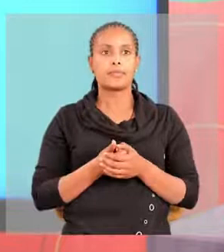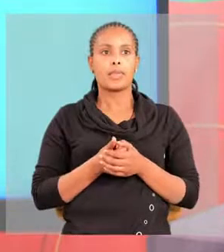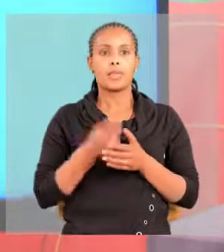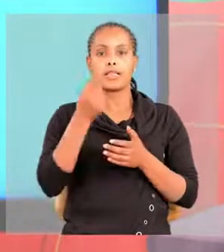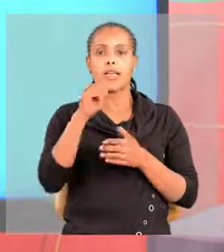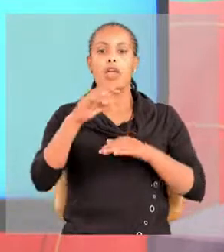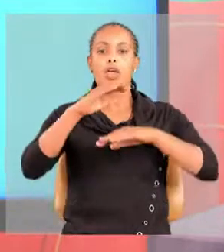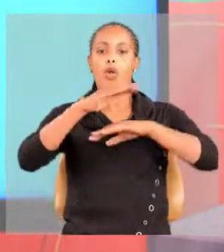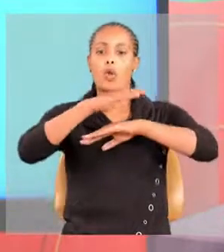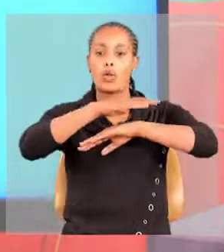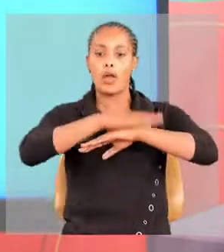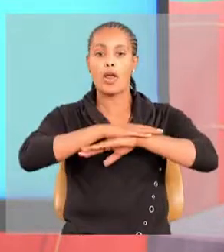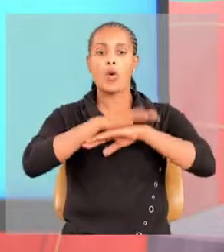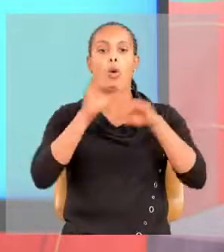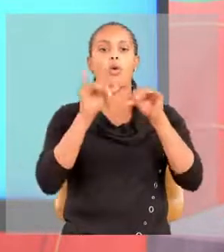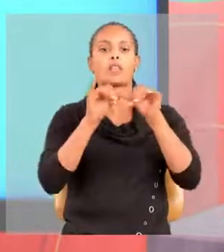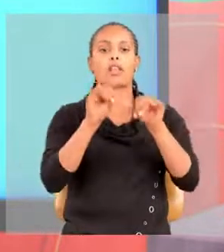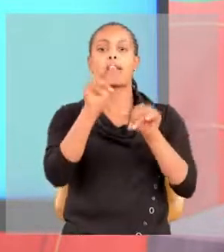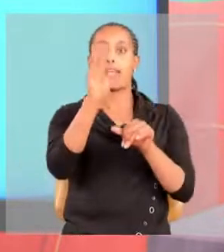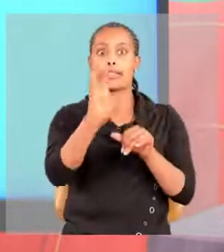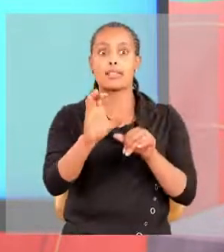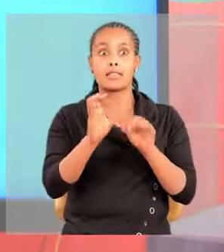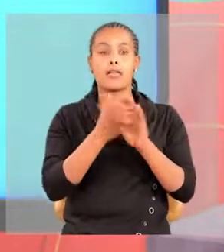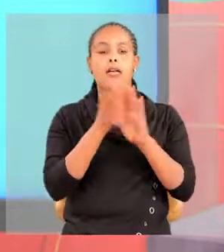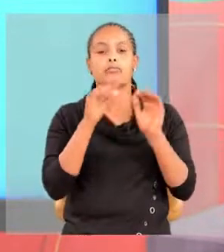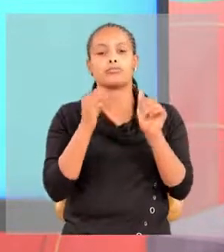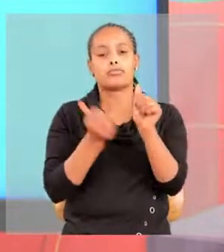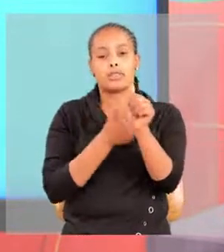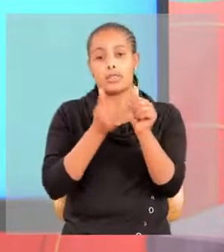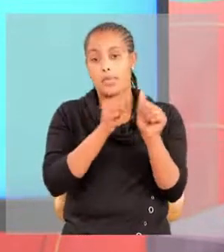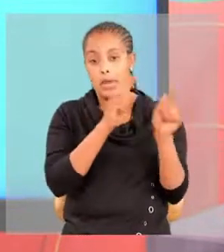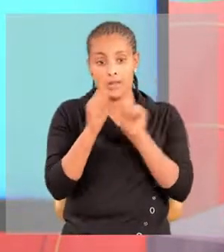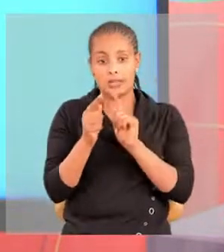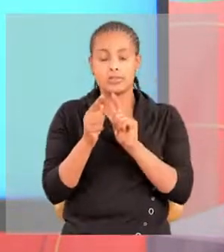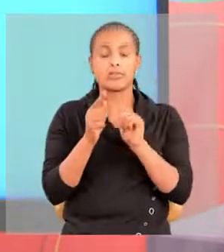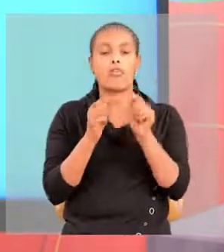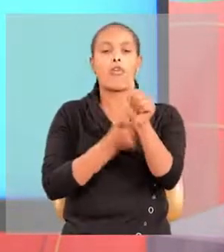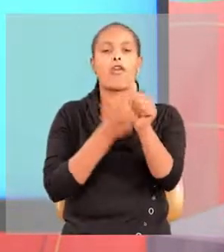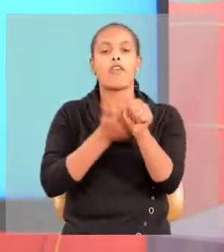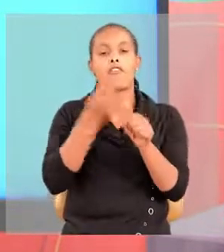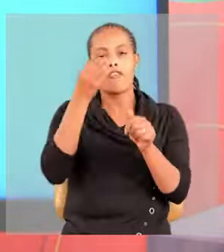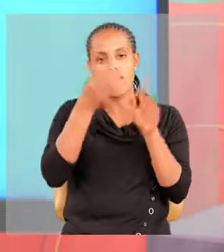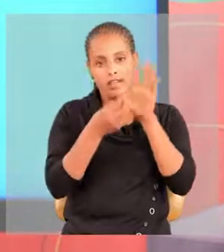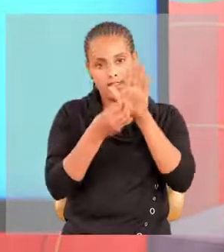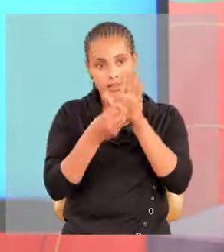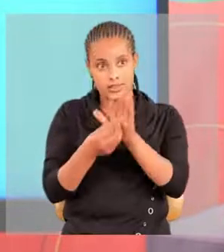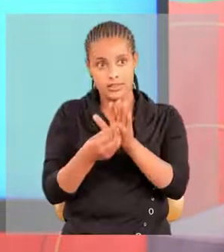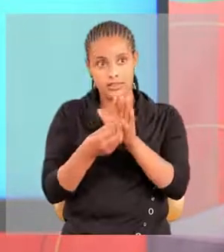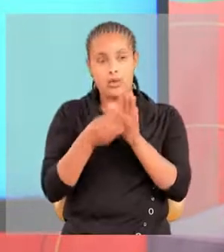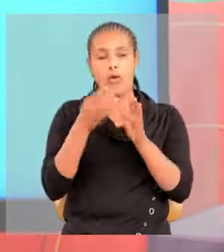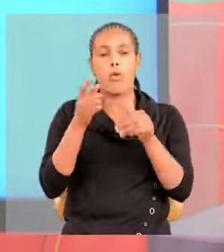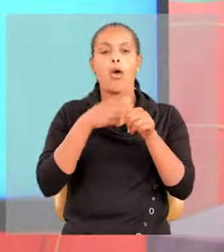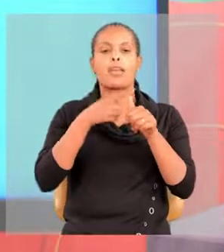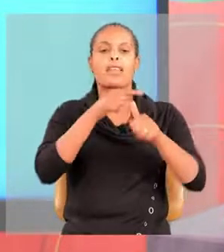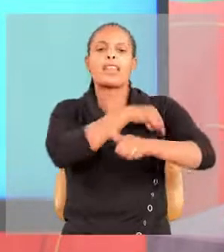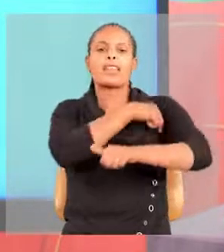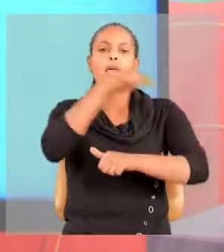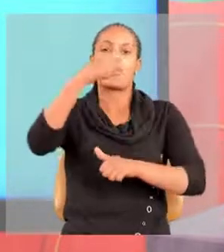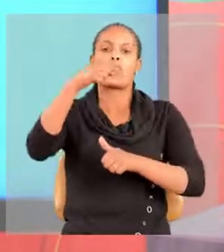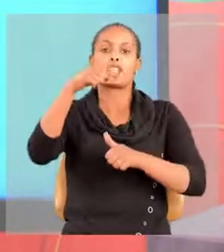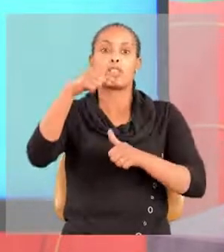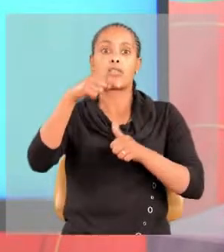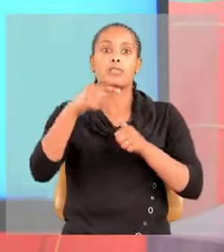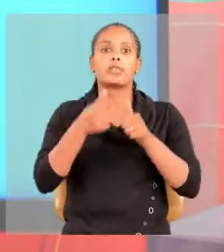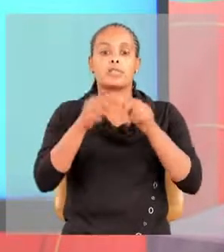The equilibrium constant depends upon the following factors. 1. Temperature at which